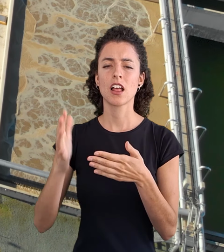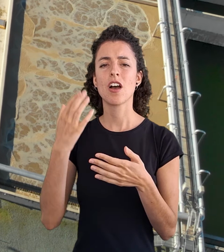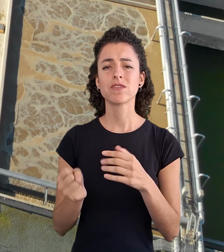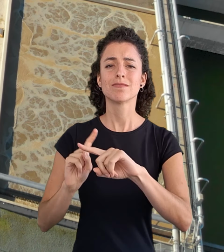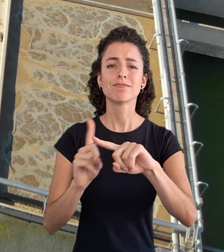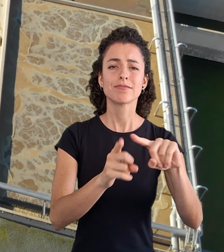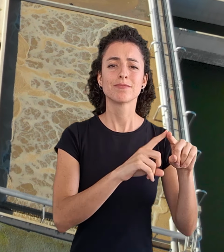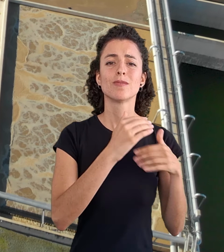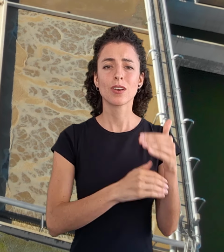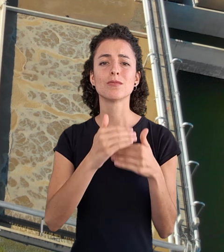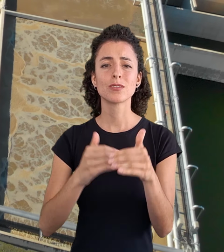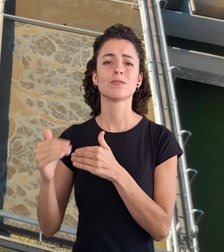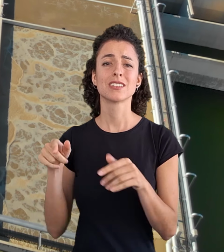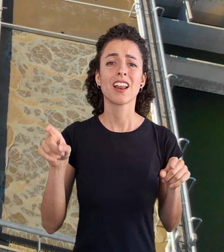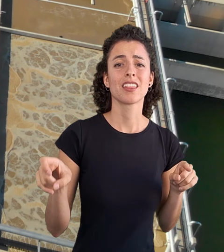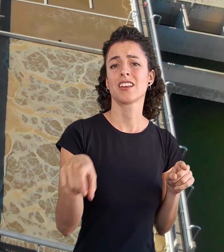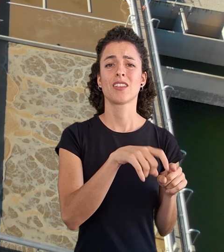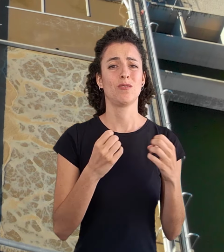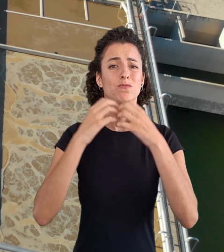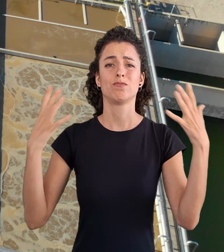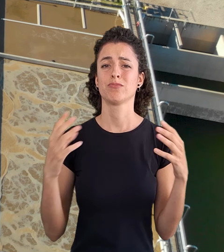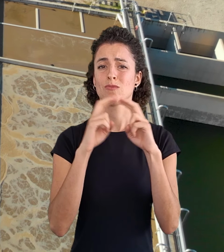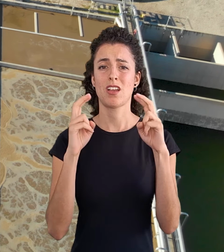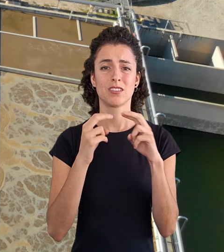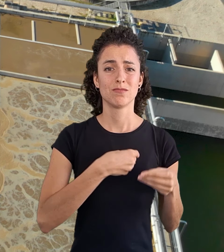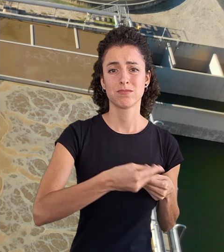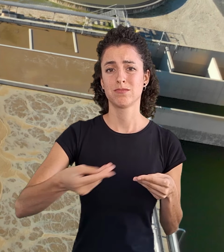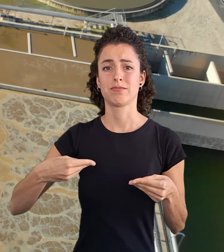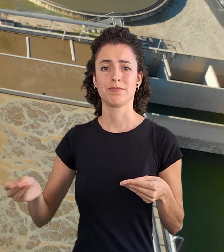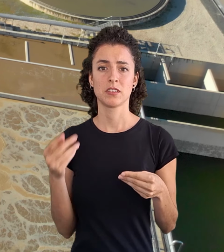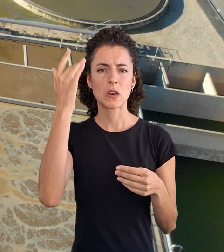of the main consumers of energy in the integral water cycle.